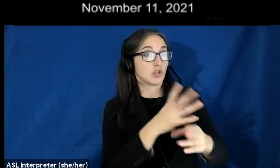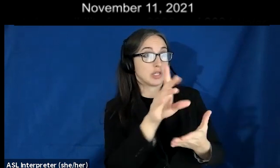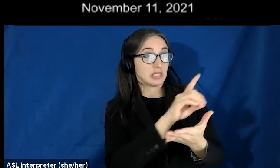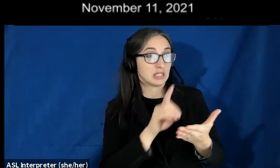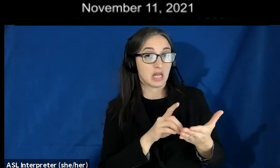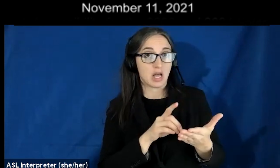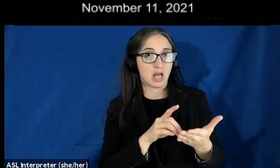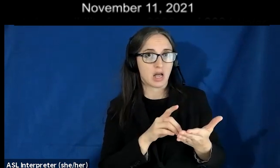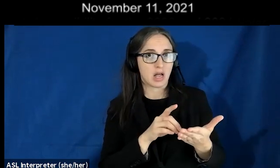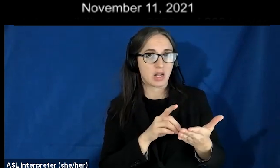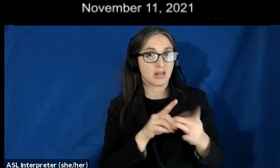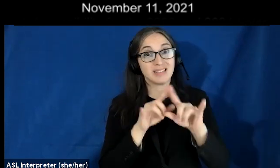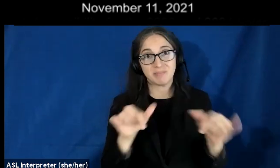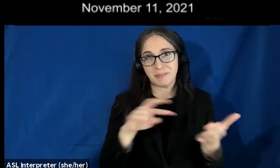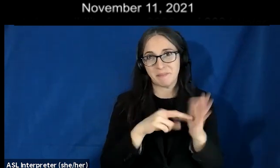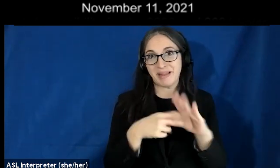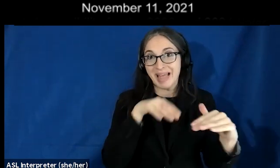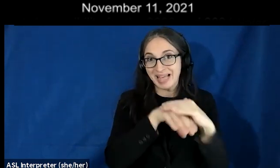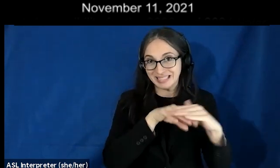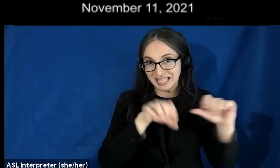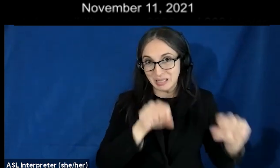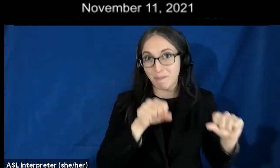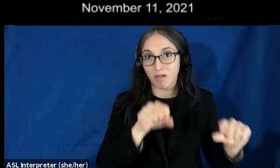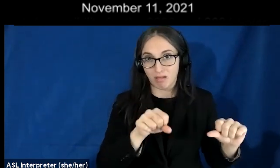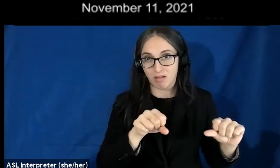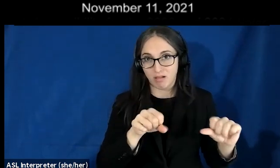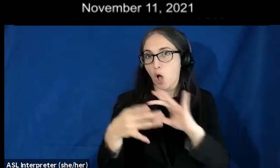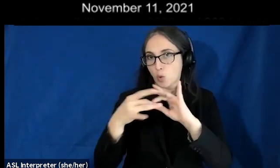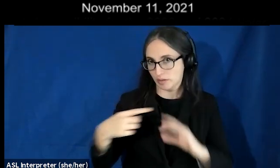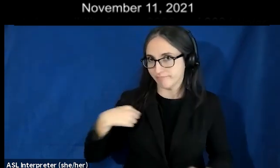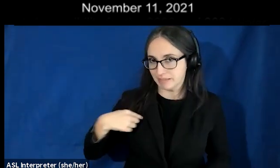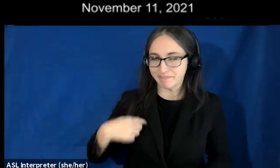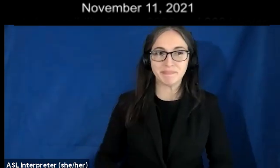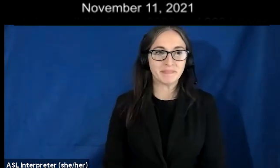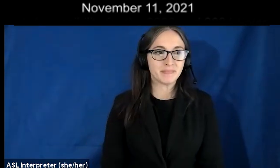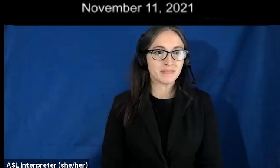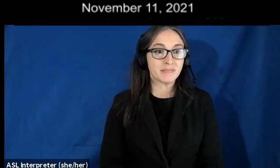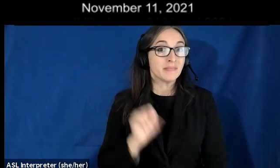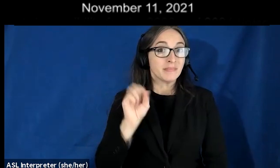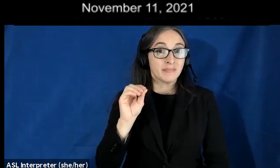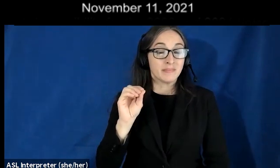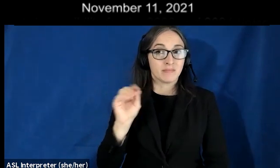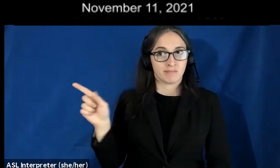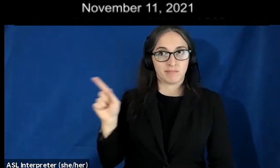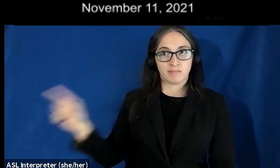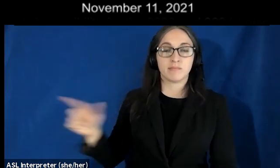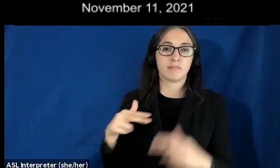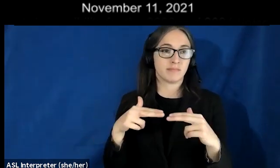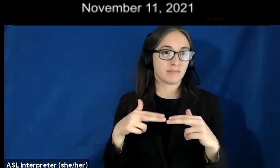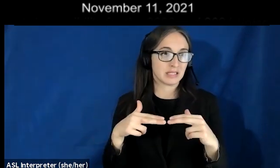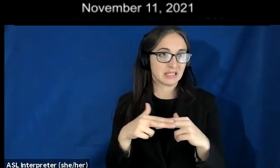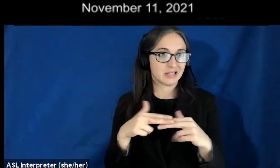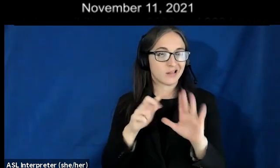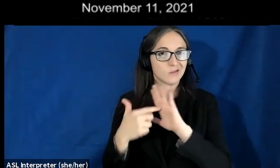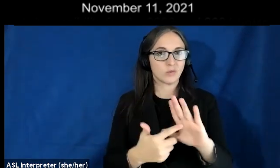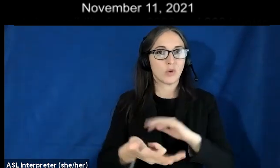mean accessibility, according to me. So this slide shows 3